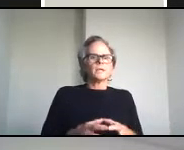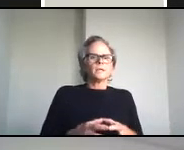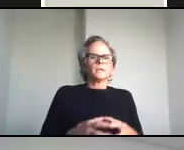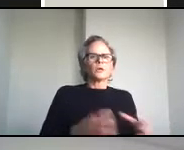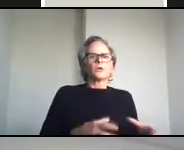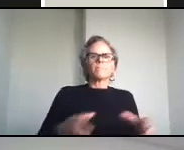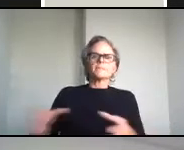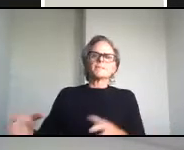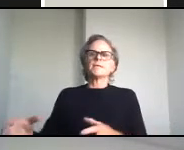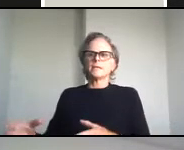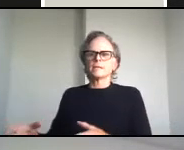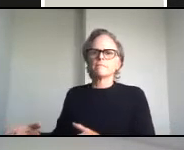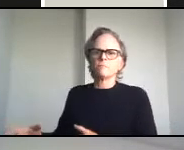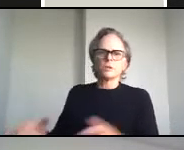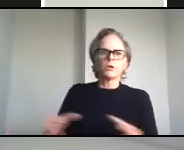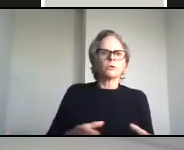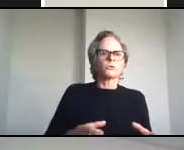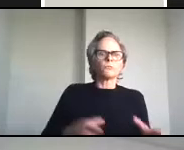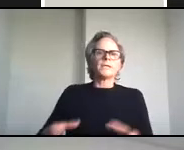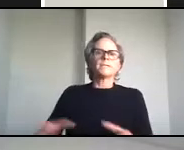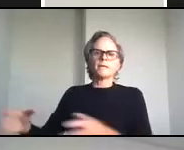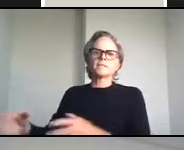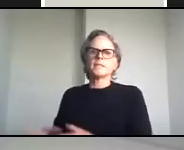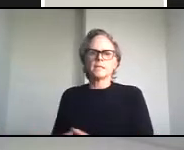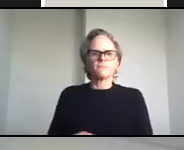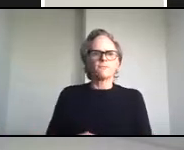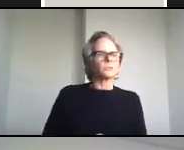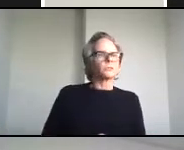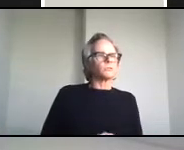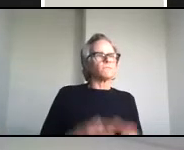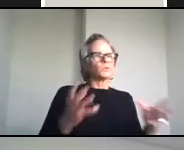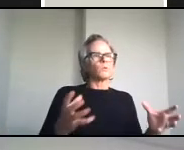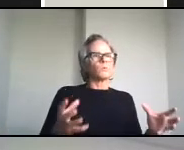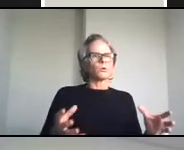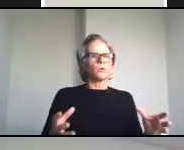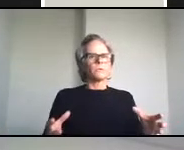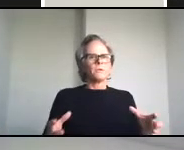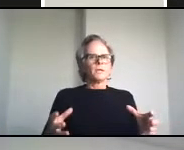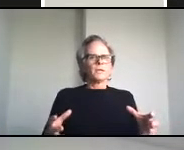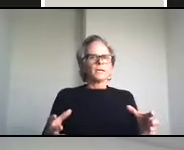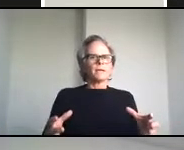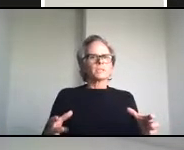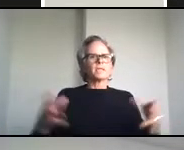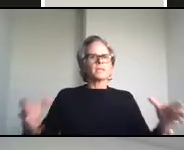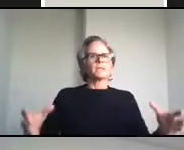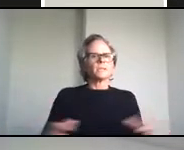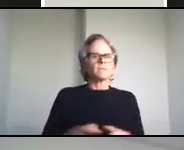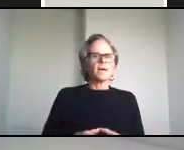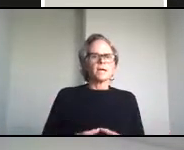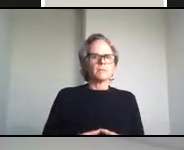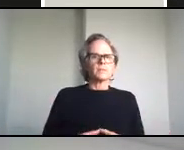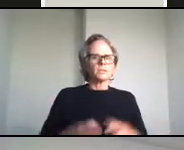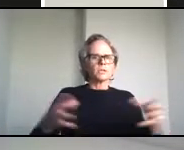actually learn by seeing. We learn to read by seeing first. So the visual world, and I would extend that